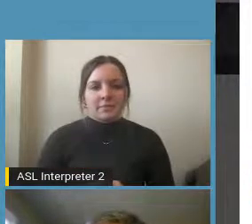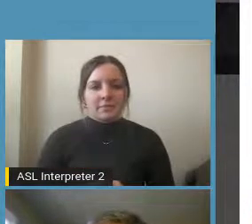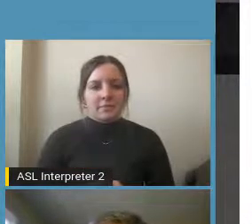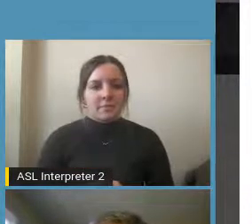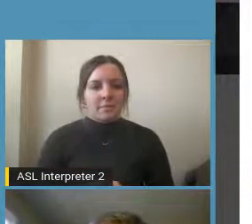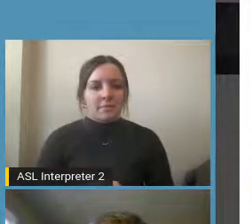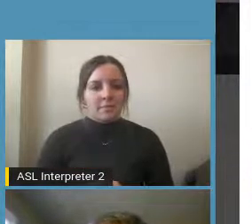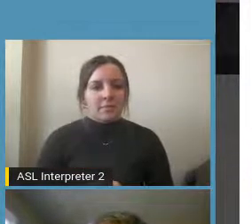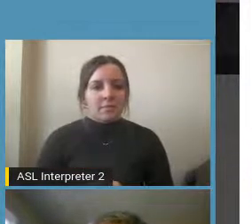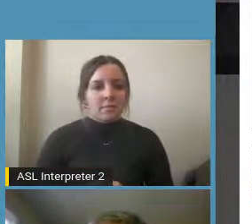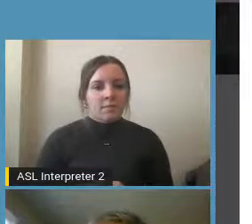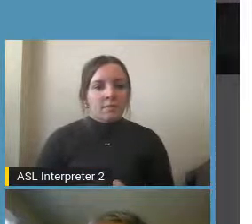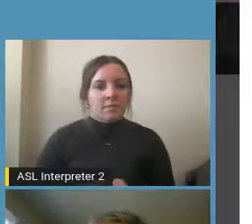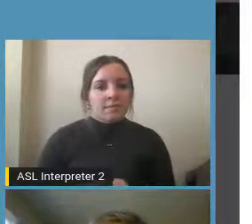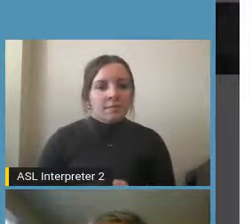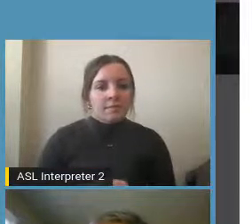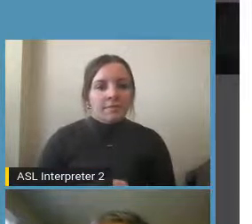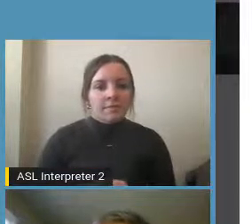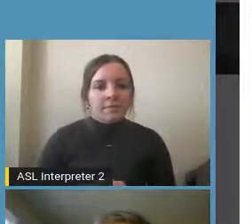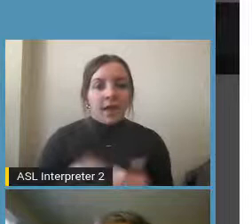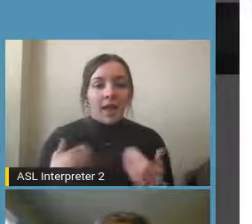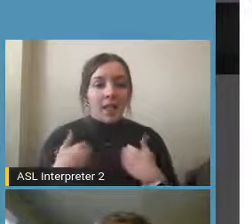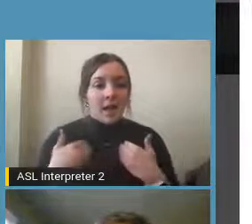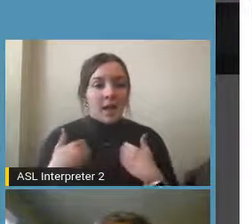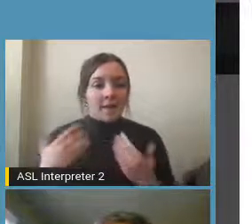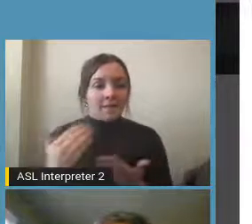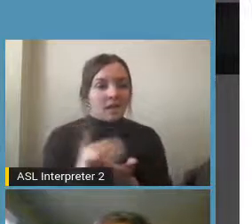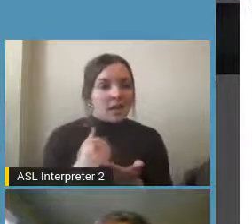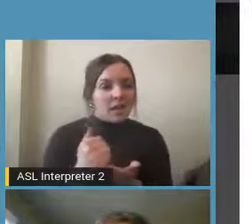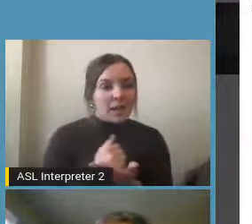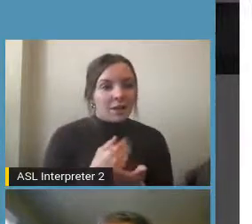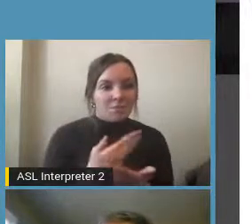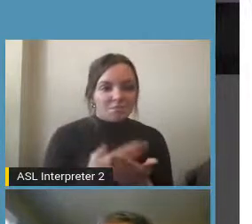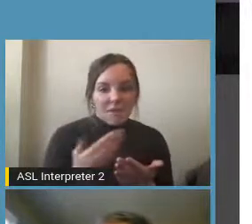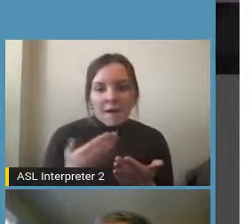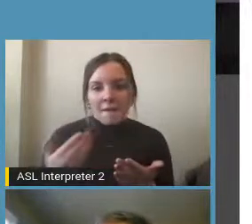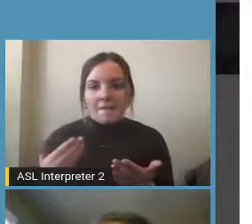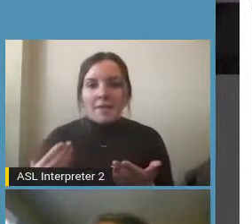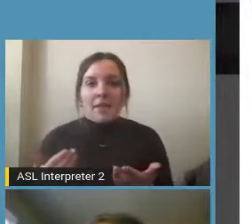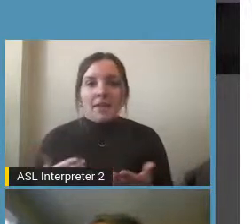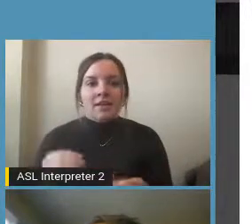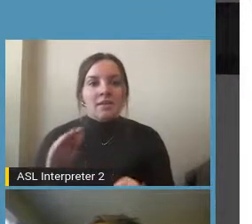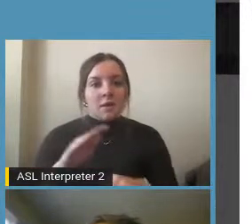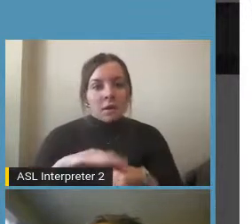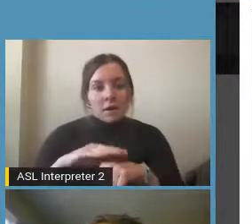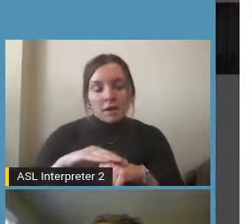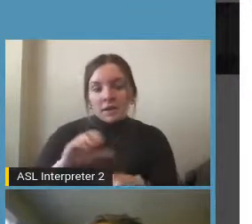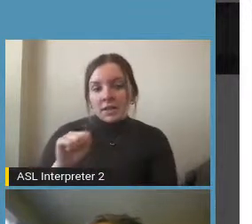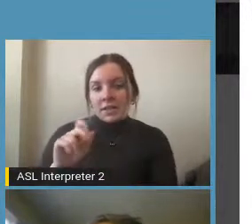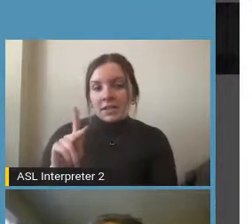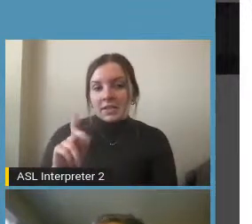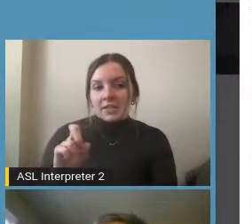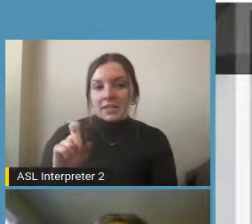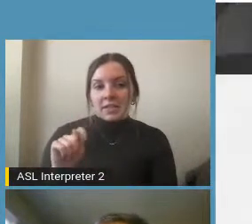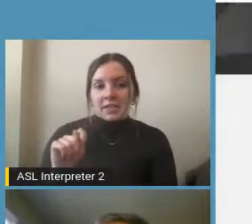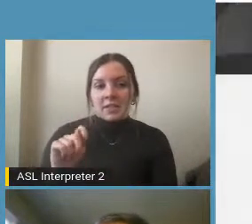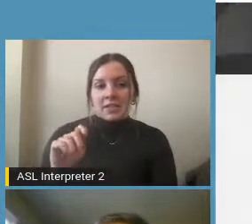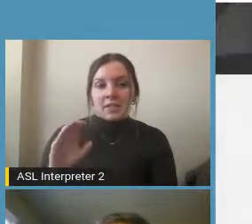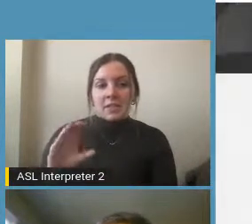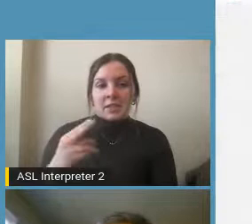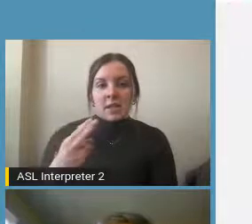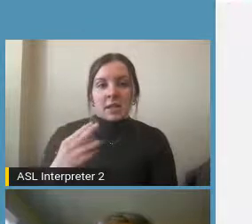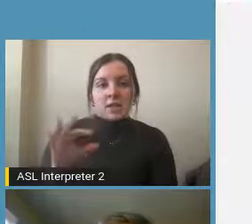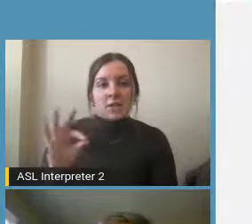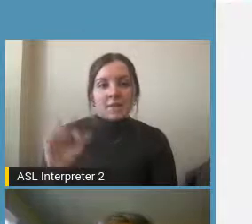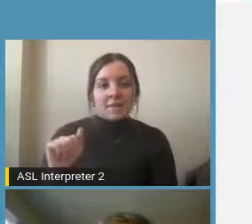so there's a whole collection of objects that have been put up on Sketchfab, and I'll be showing you more of things from